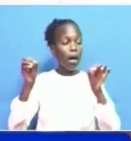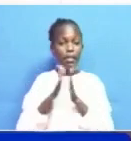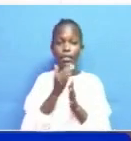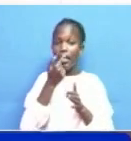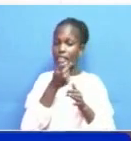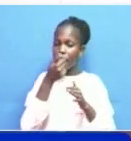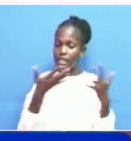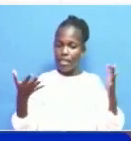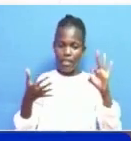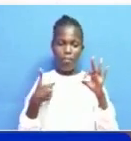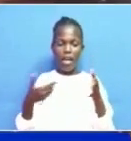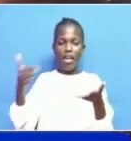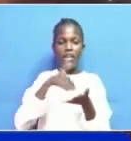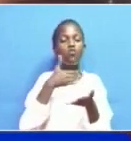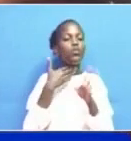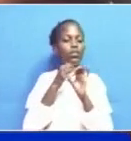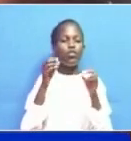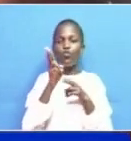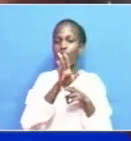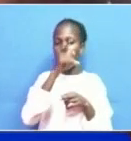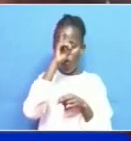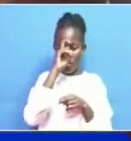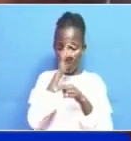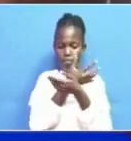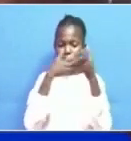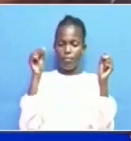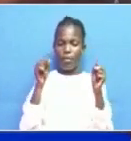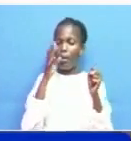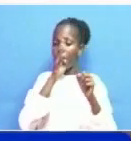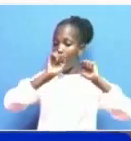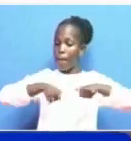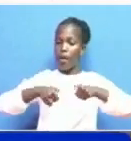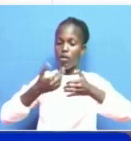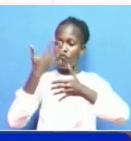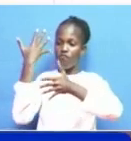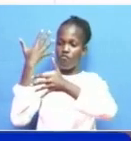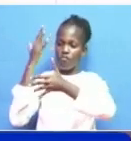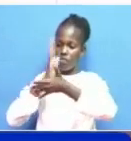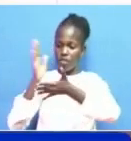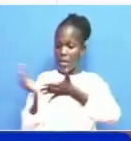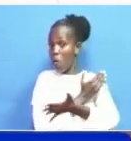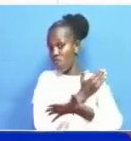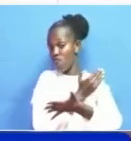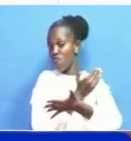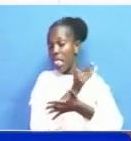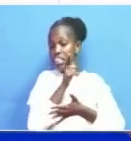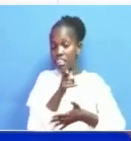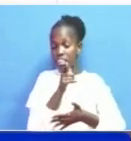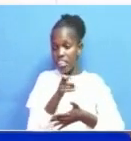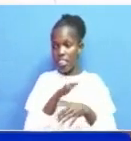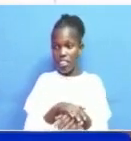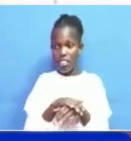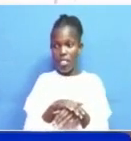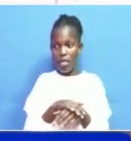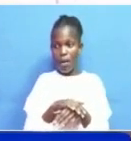ni matatu, sitaki kurudia hayo. Use your wisdom as president to be able to root out these managed and